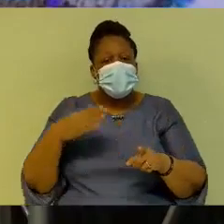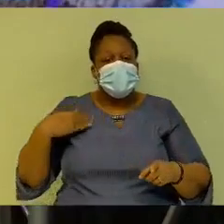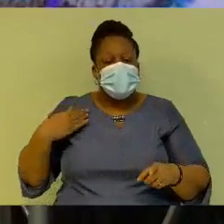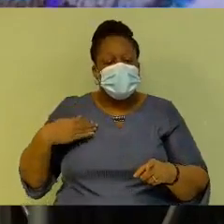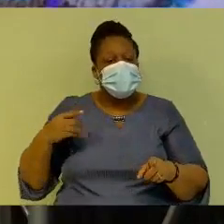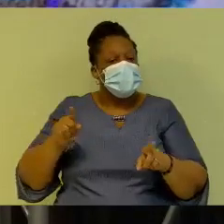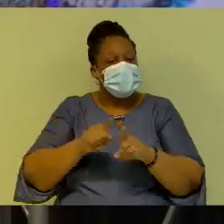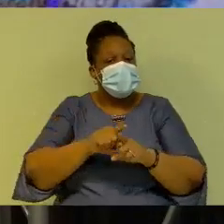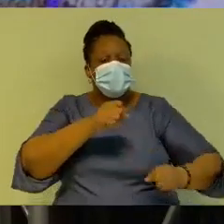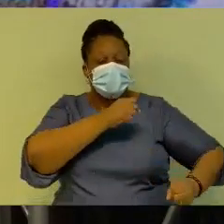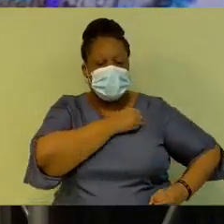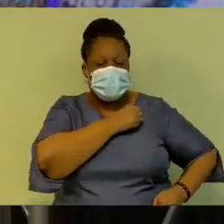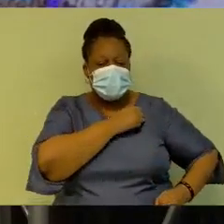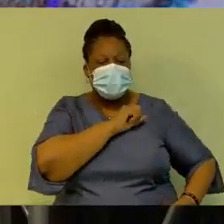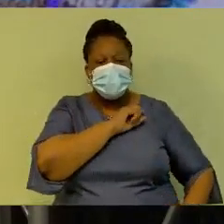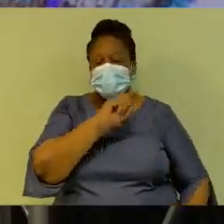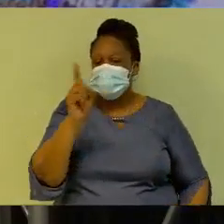military.